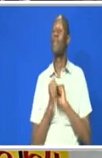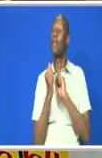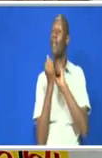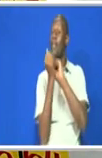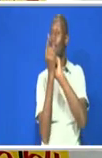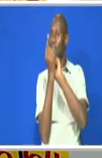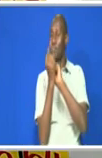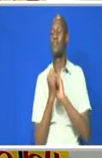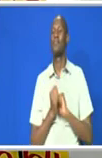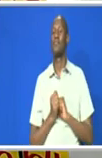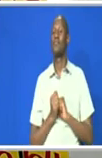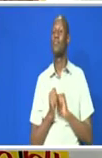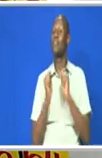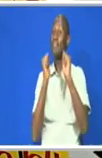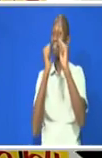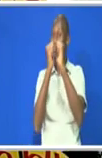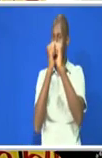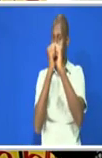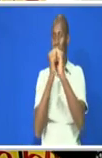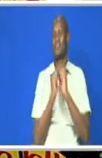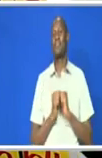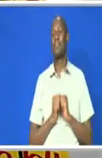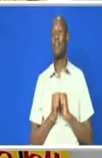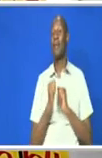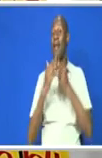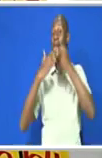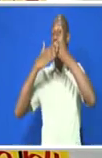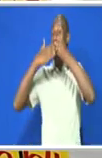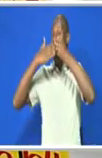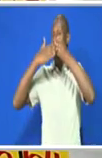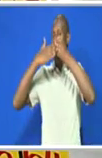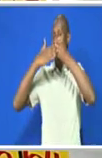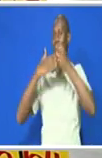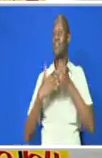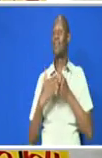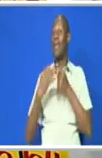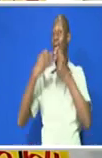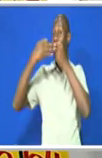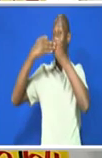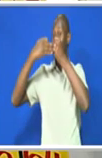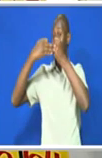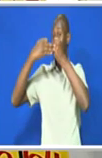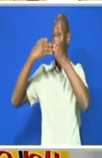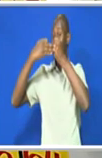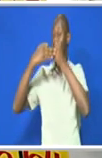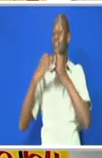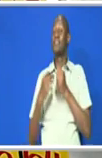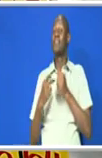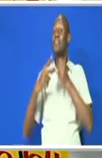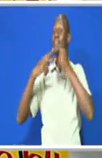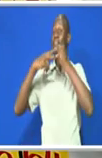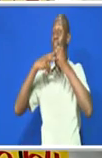11, 10, 9, 8,